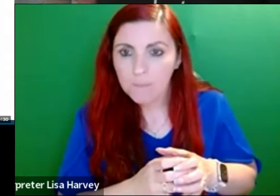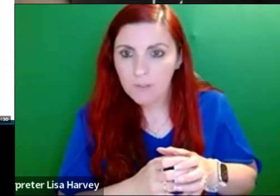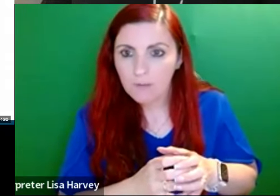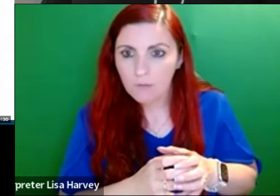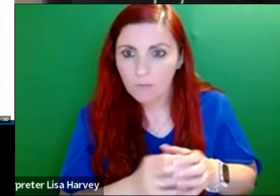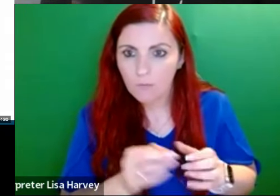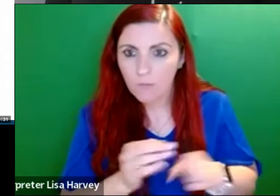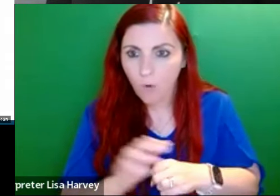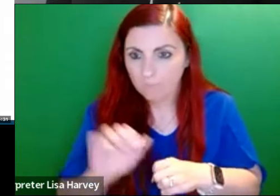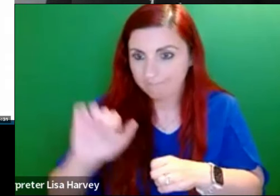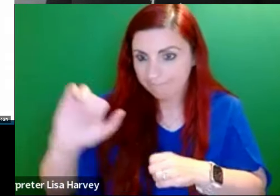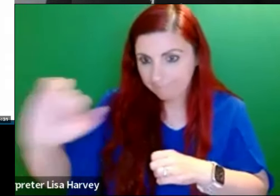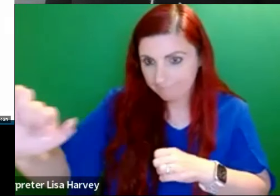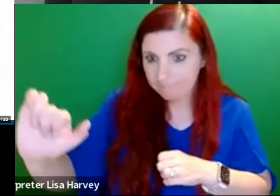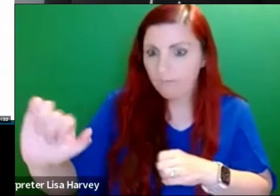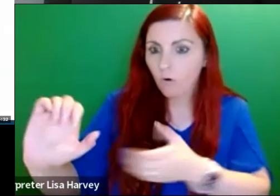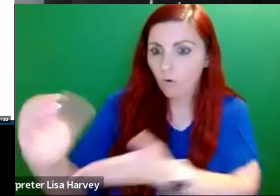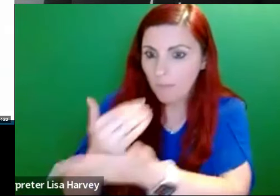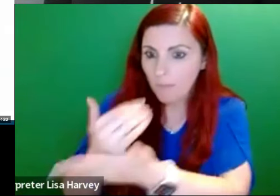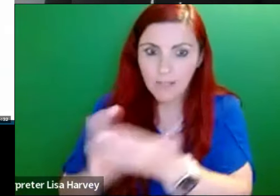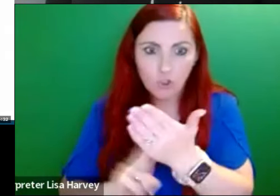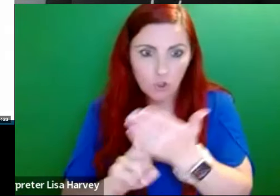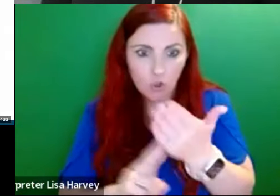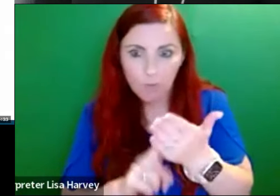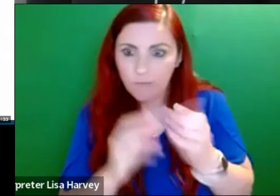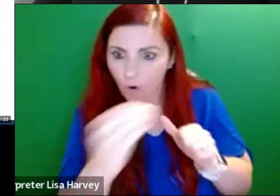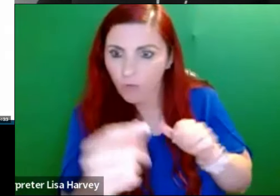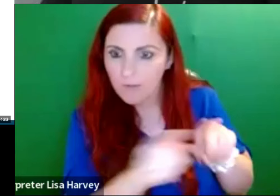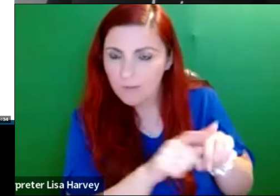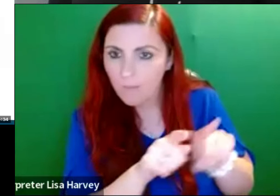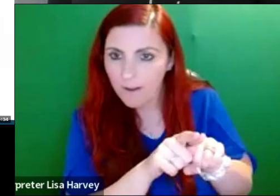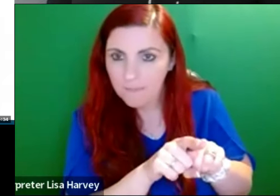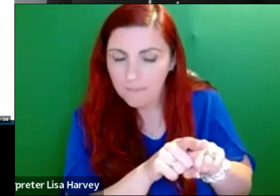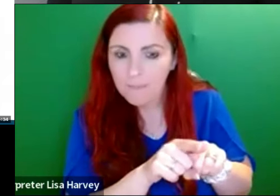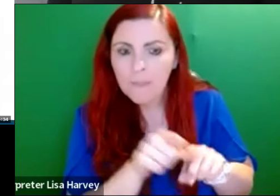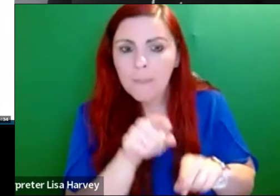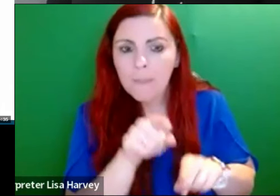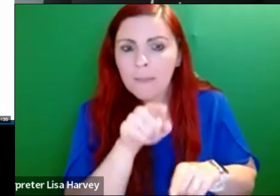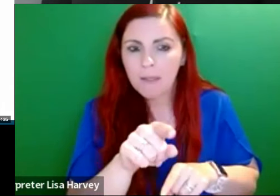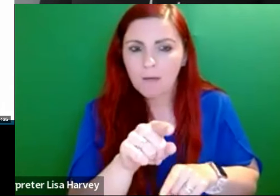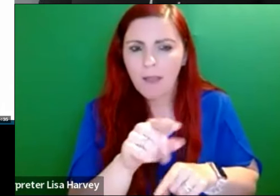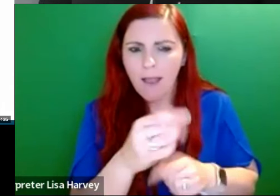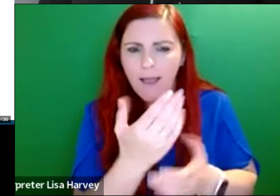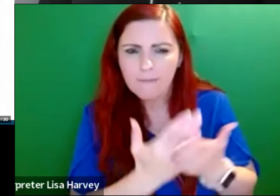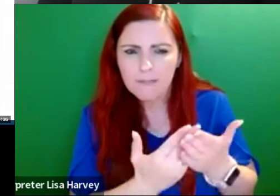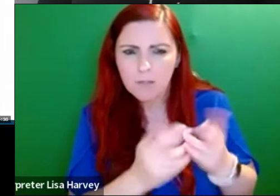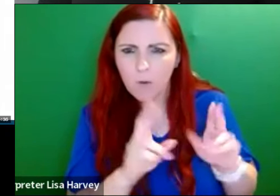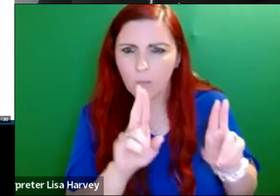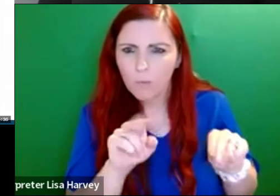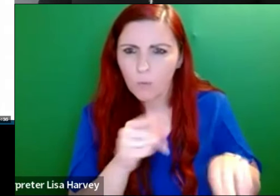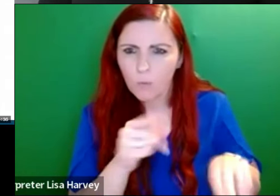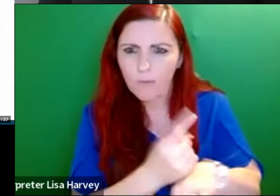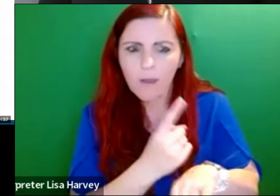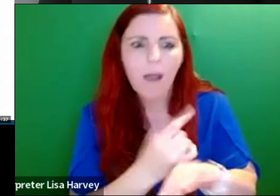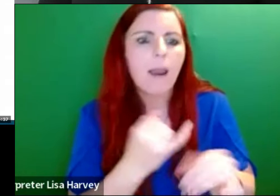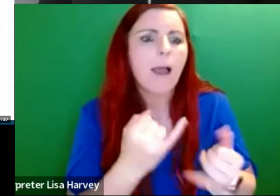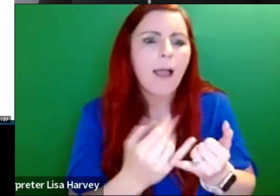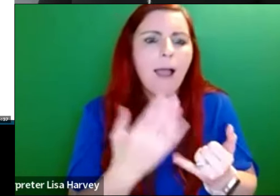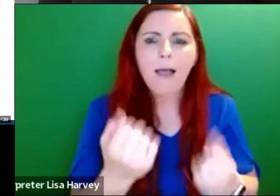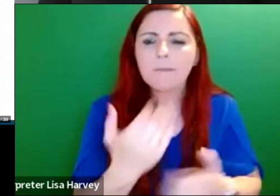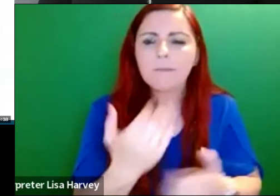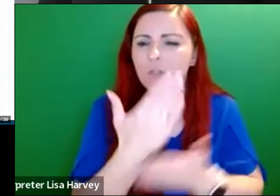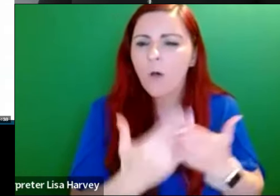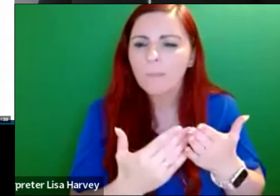Auslan Corpus and for other corpora. You can see there's quite a few classes here. You get the typical types of parts of speech